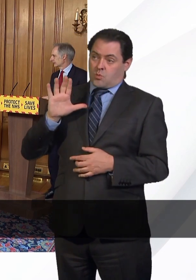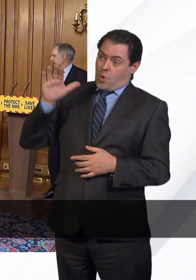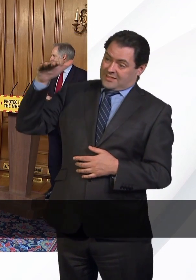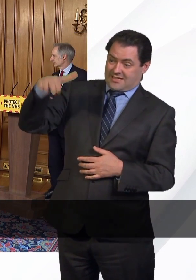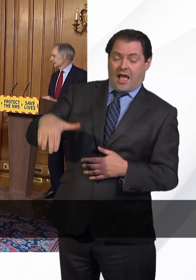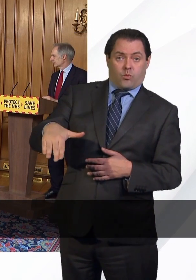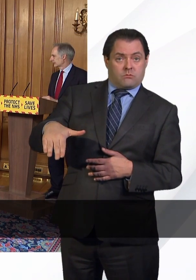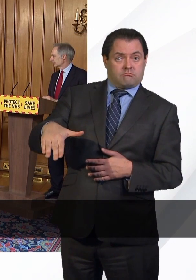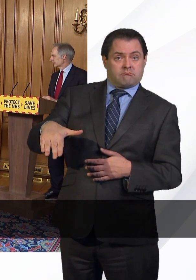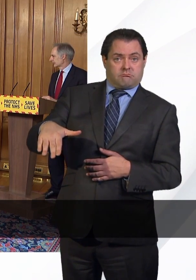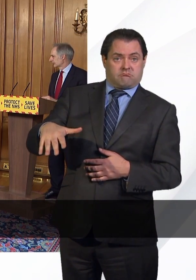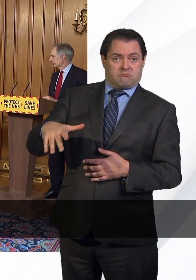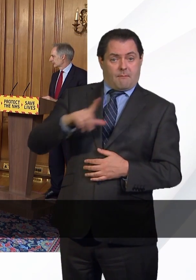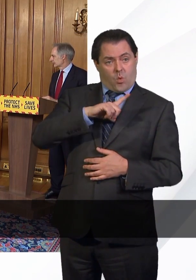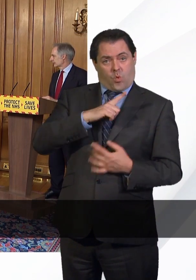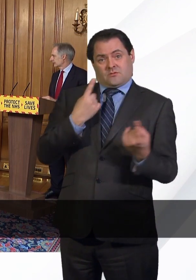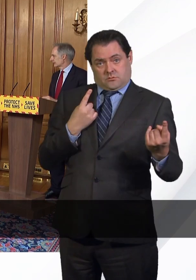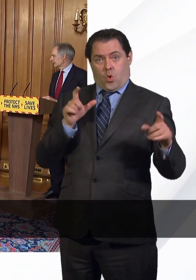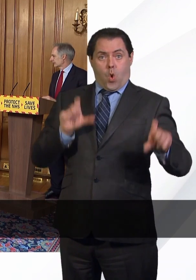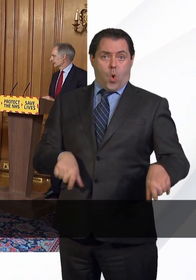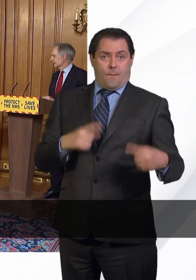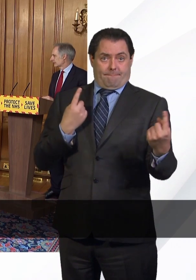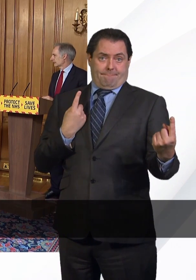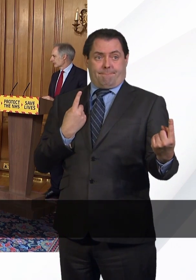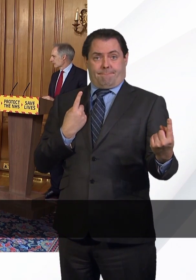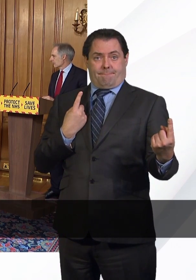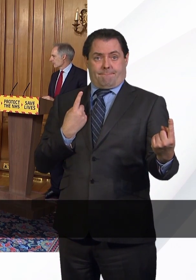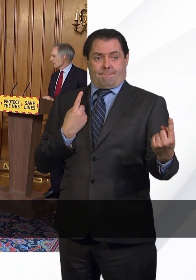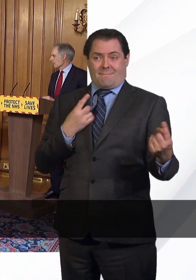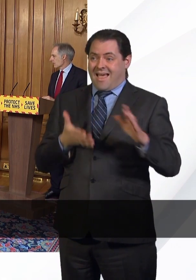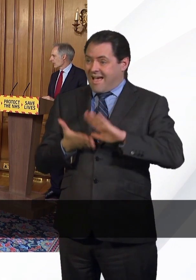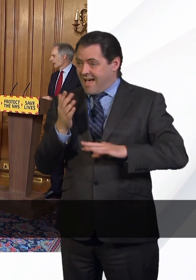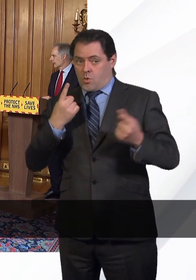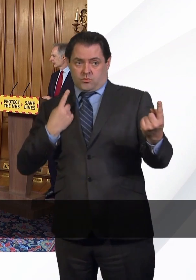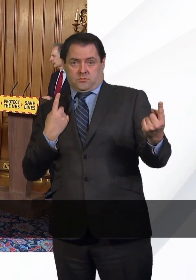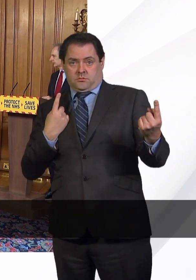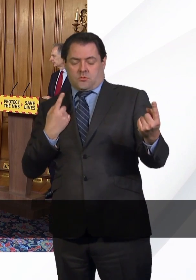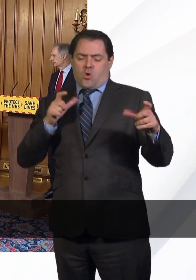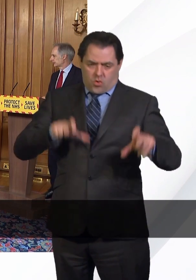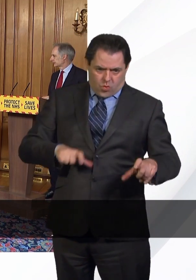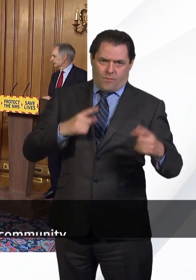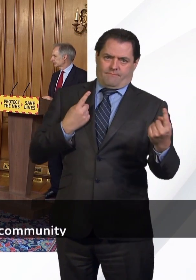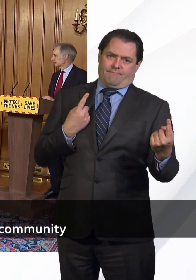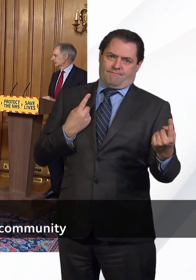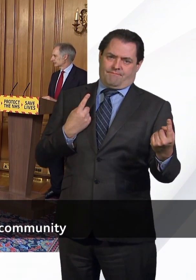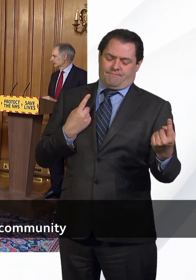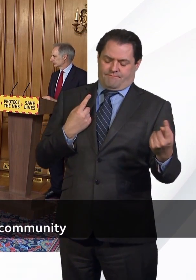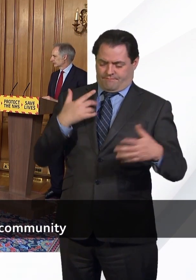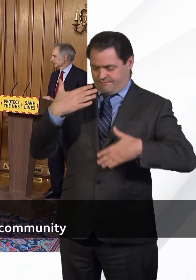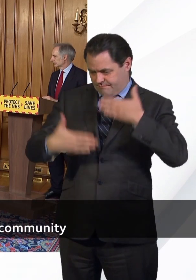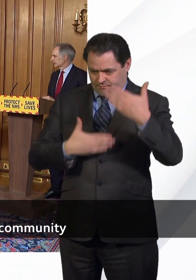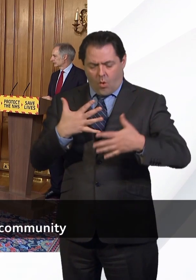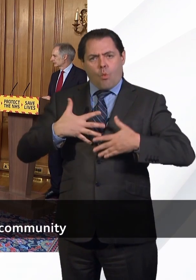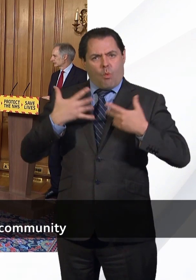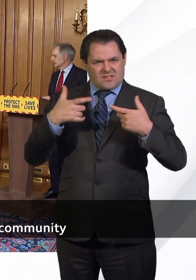that the curve is going down from the presentation that Professor Van Tam just gave. The goal is to keep the number of new infections